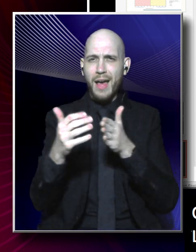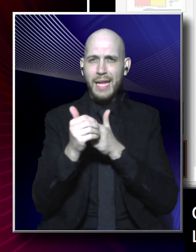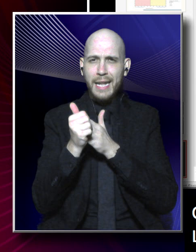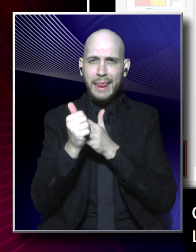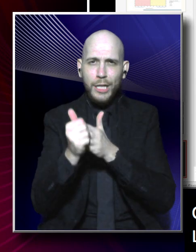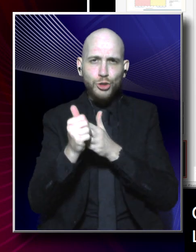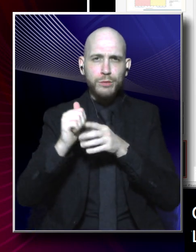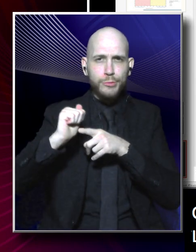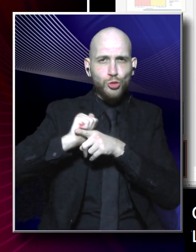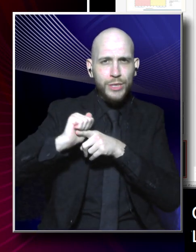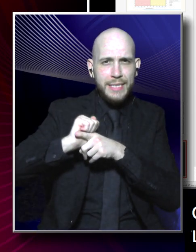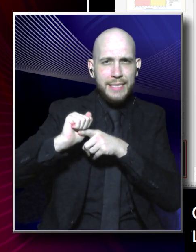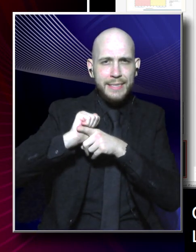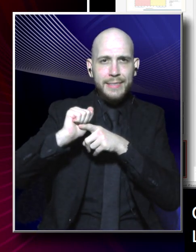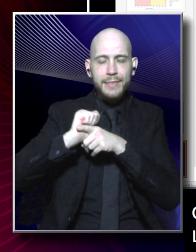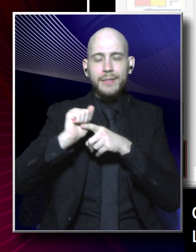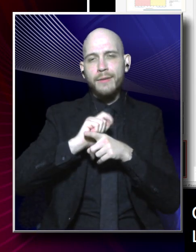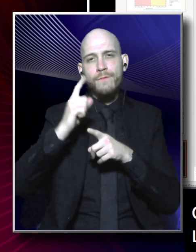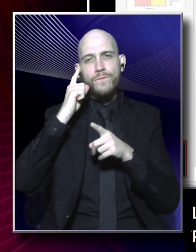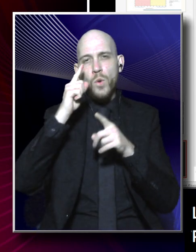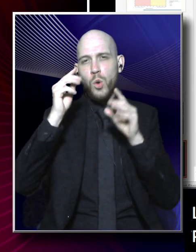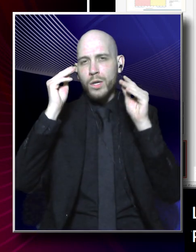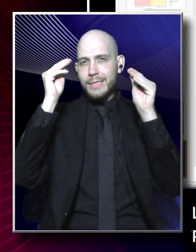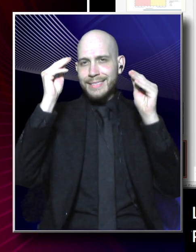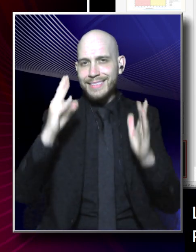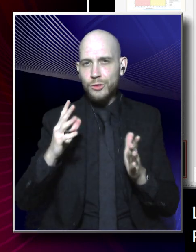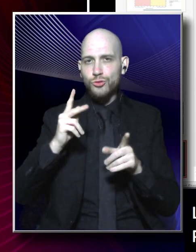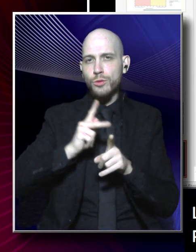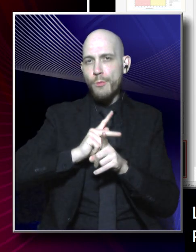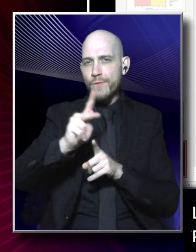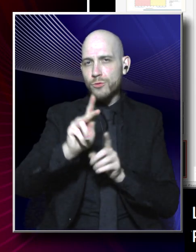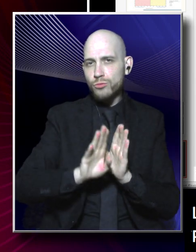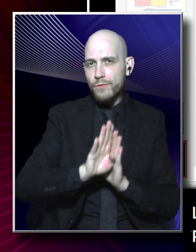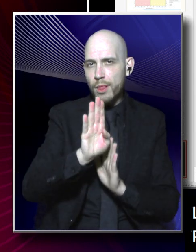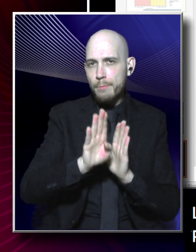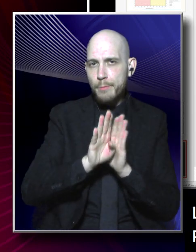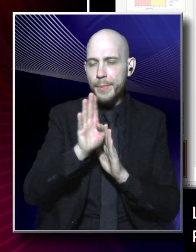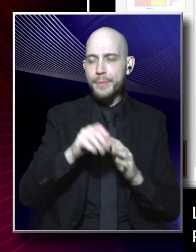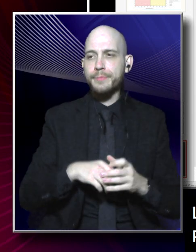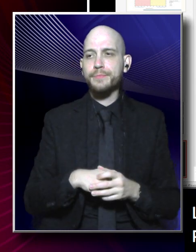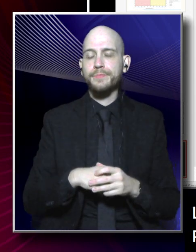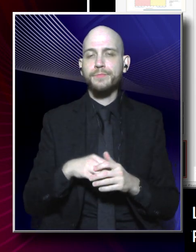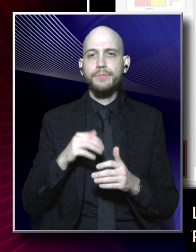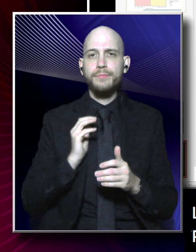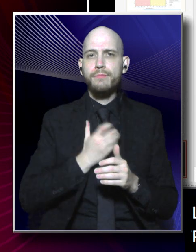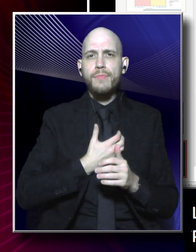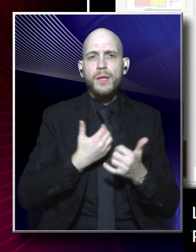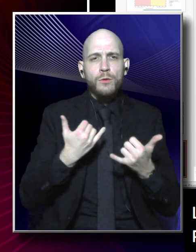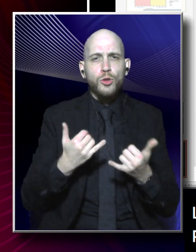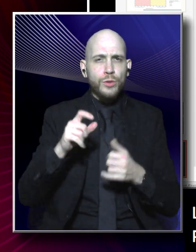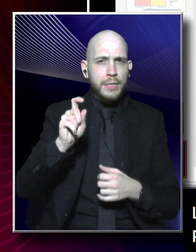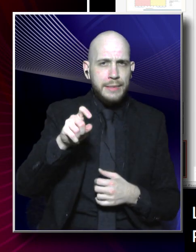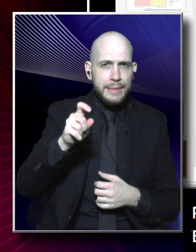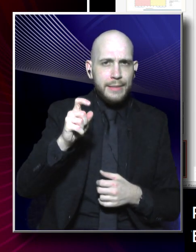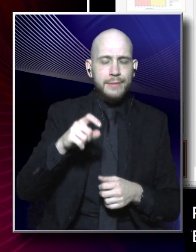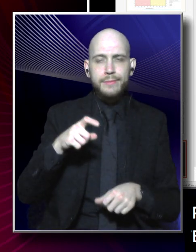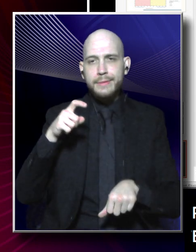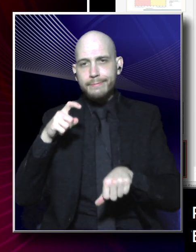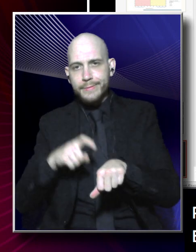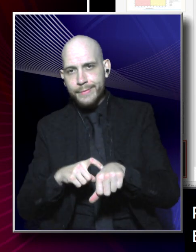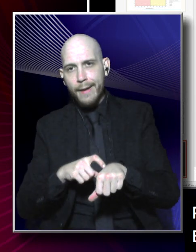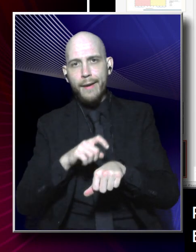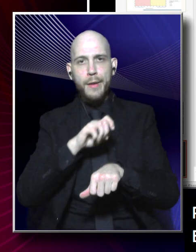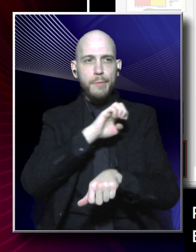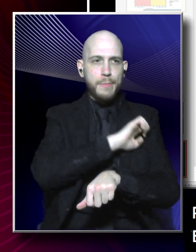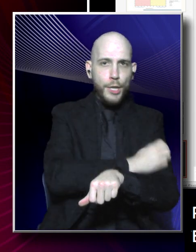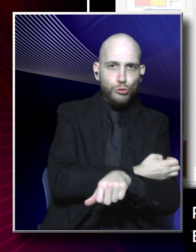teacher PD, where the needs are, and putting our time and energy into those areas that still